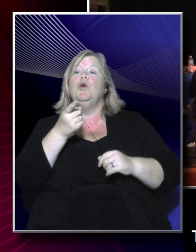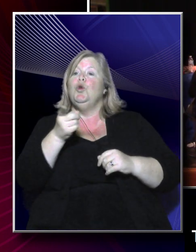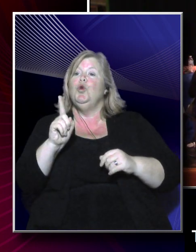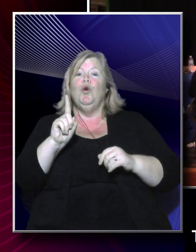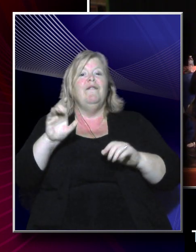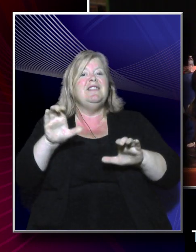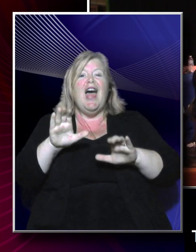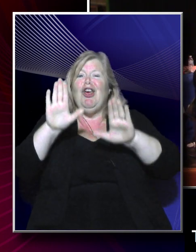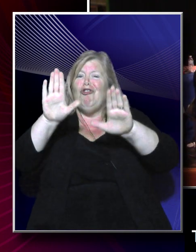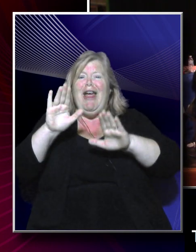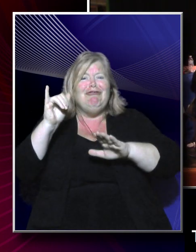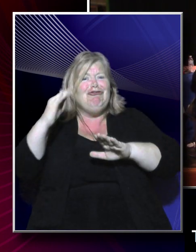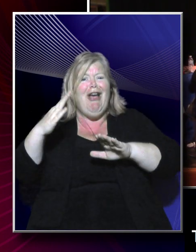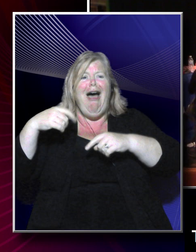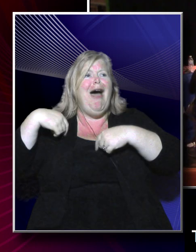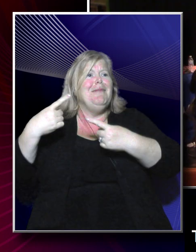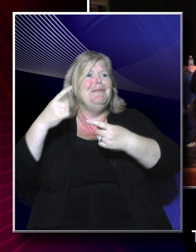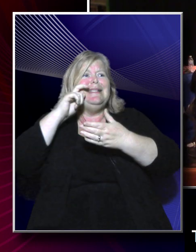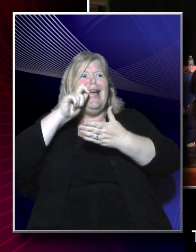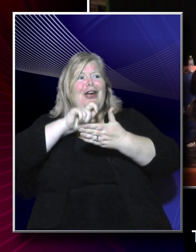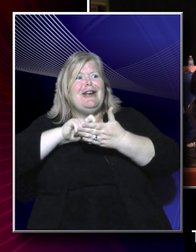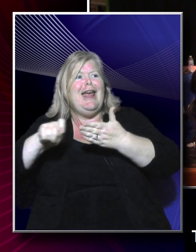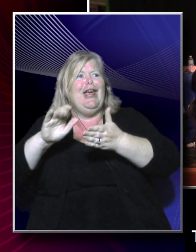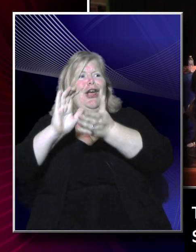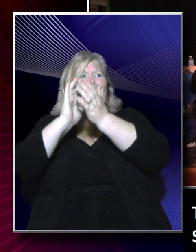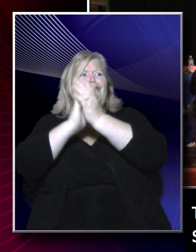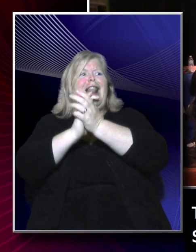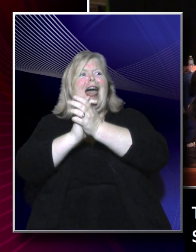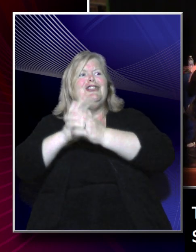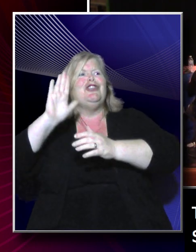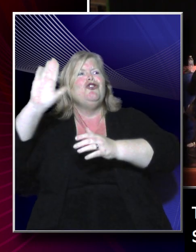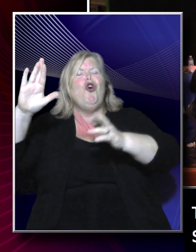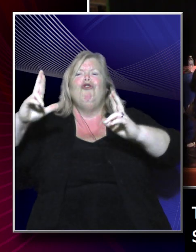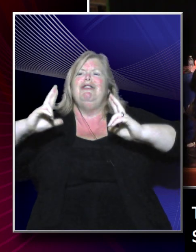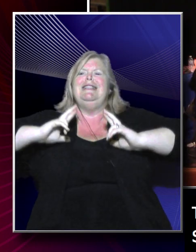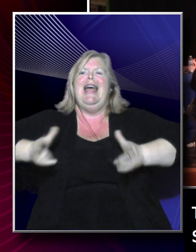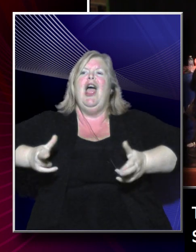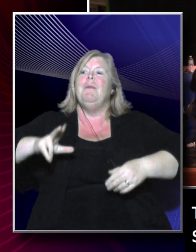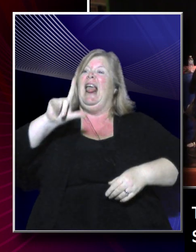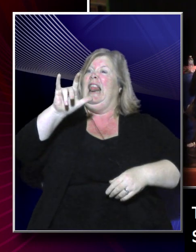being the secretary, and congratulations on your retirement. Who wants the book?